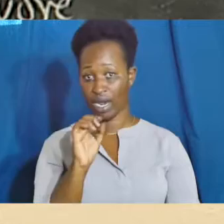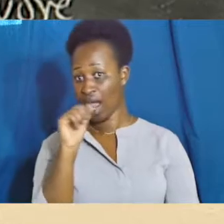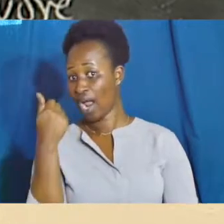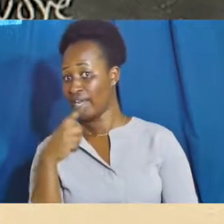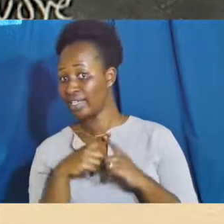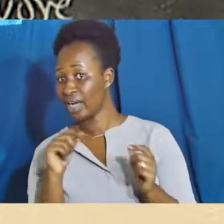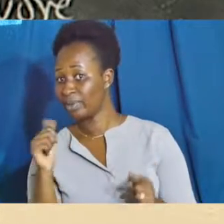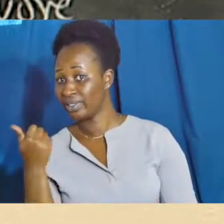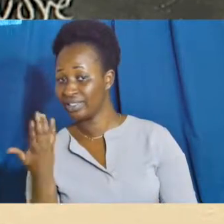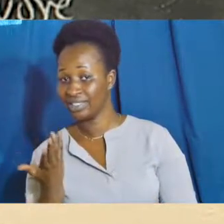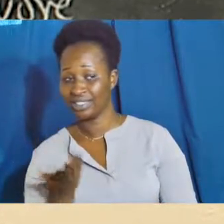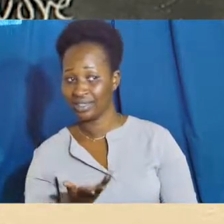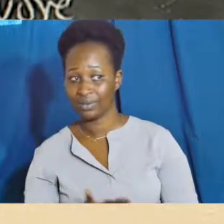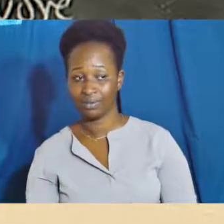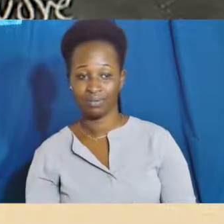Any other term?